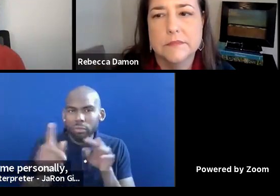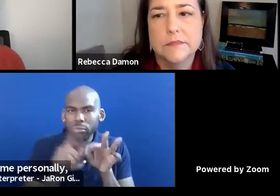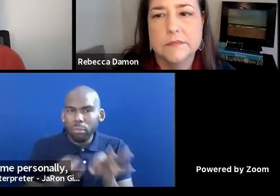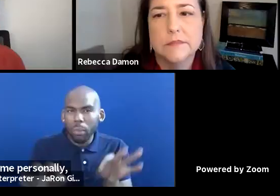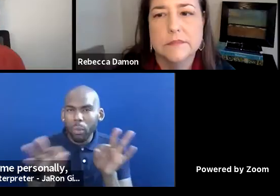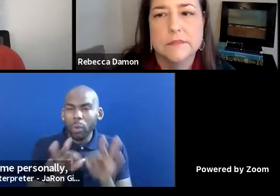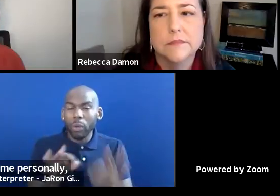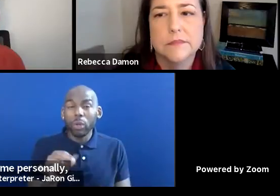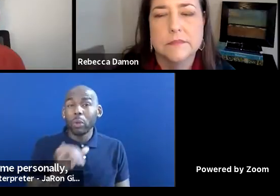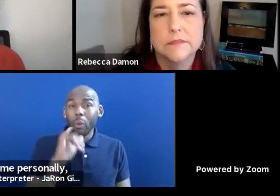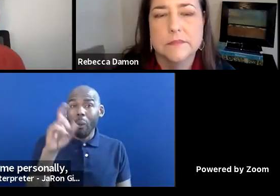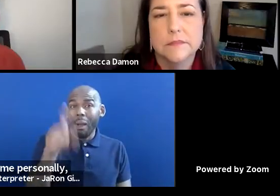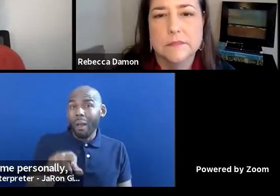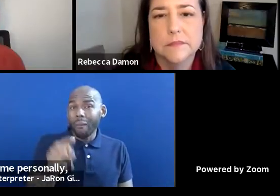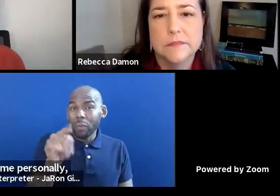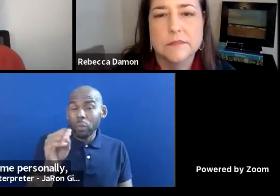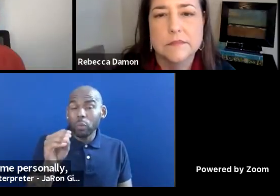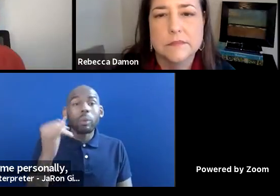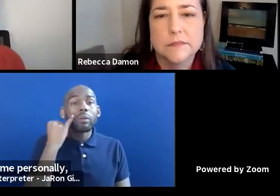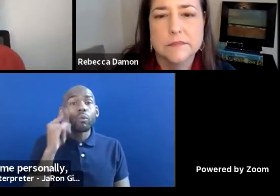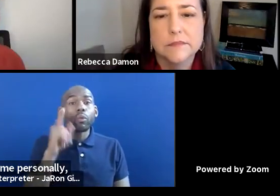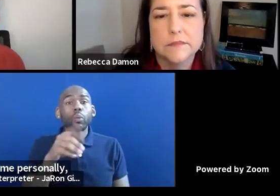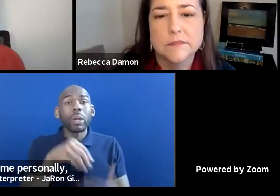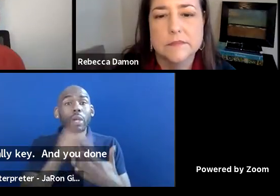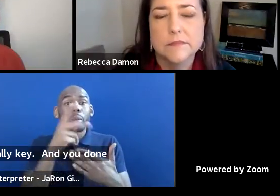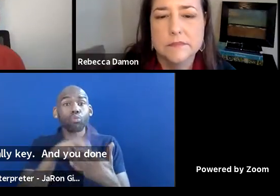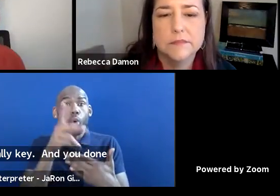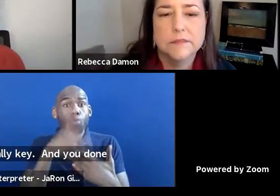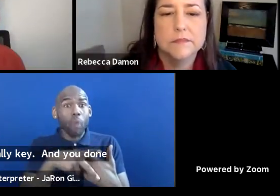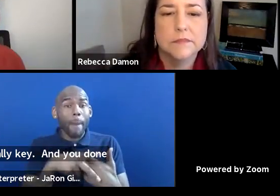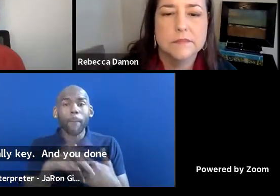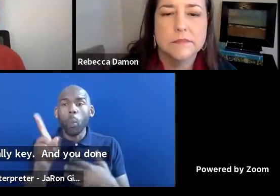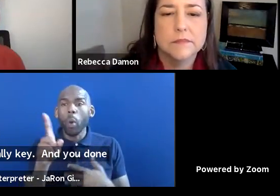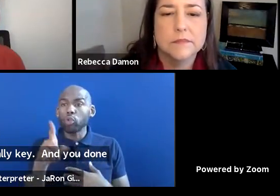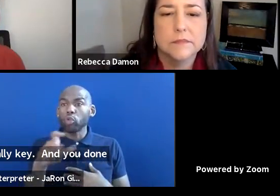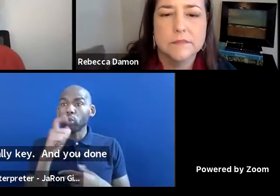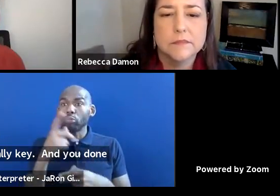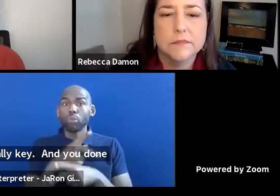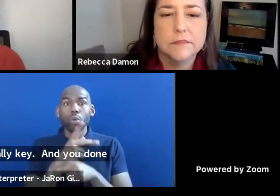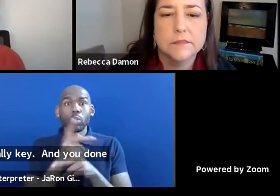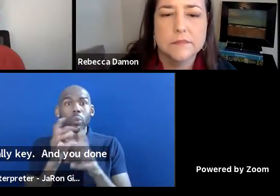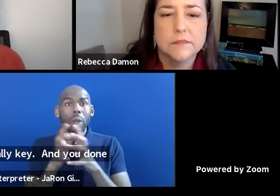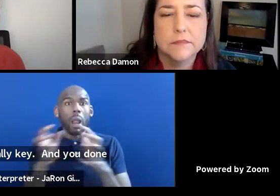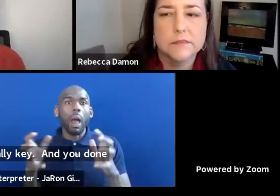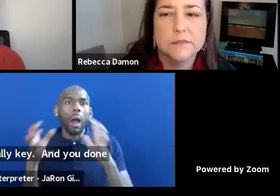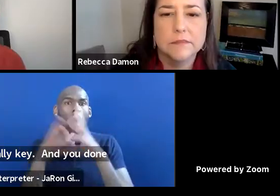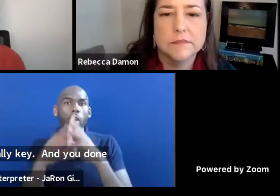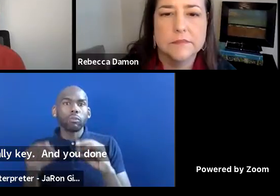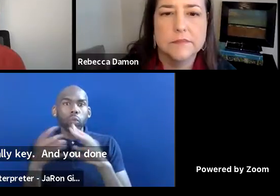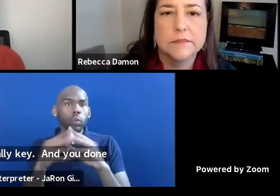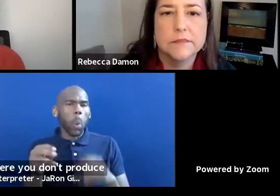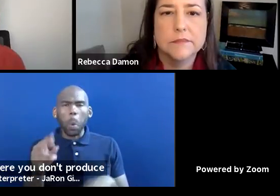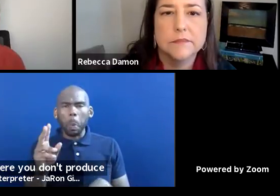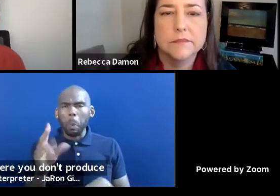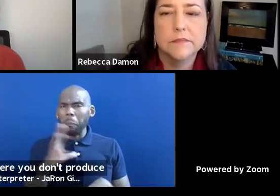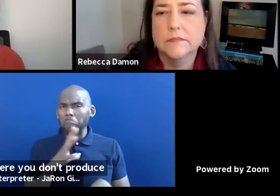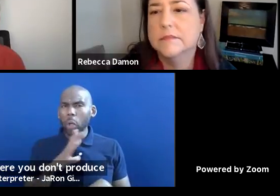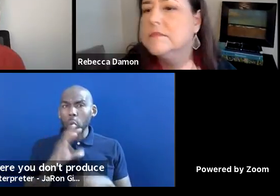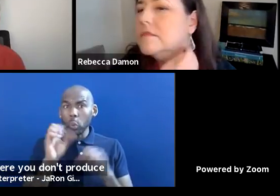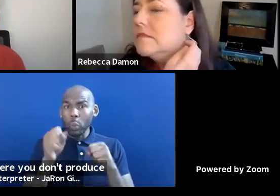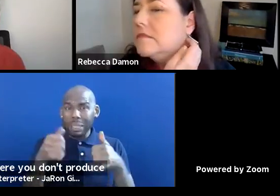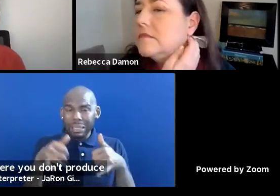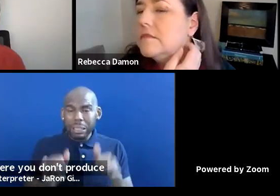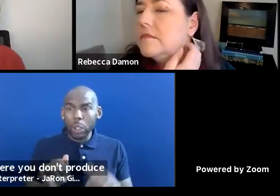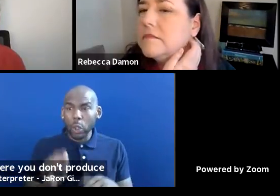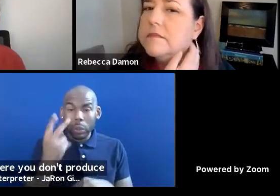have to be, if you're in a program where you don't produce a bunch of stories, that's okay. You can still be a consumer of news, and you can still be